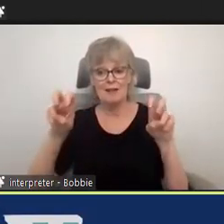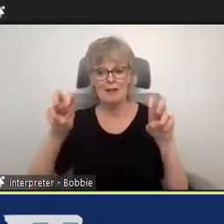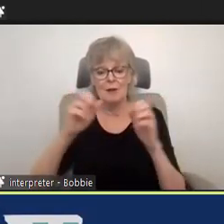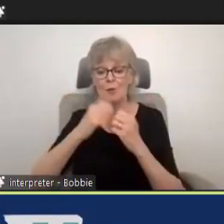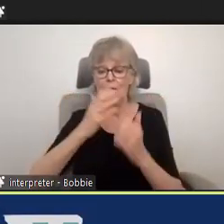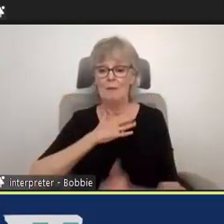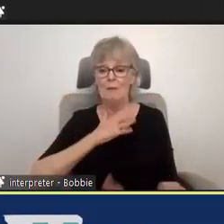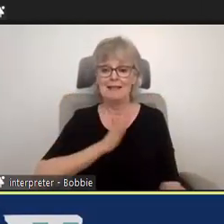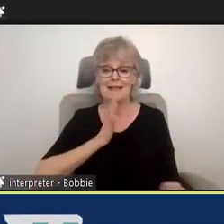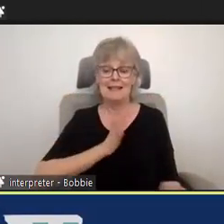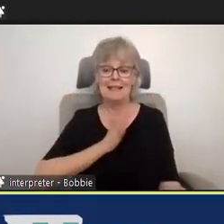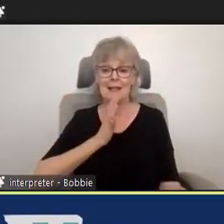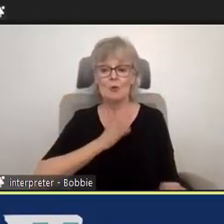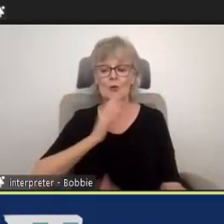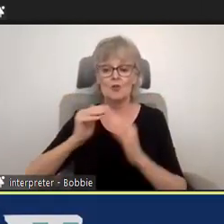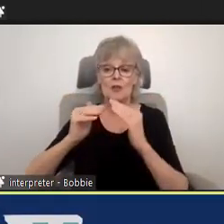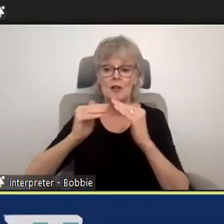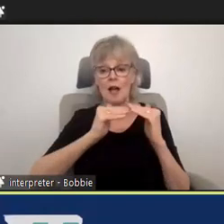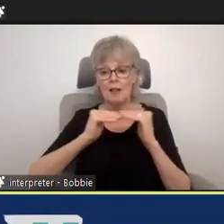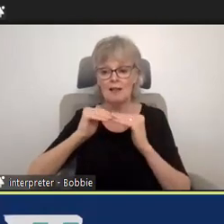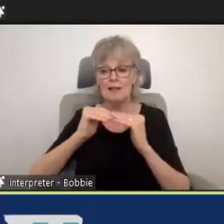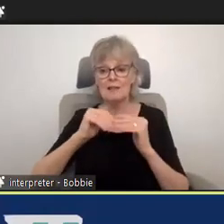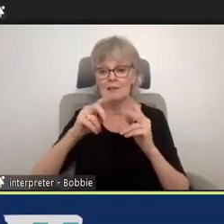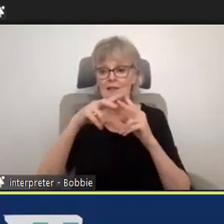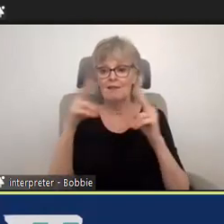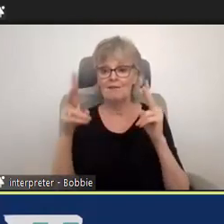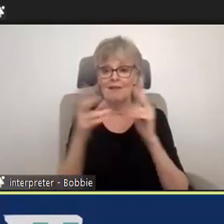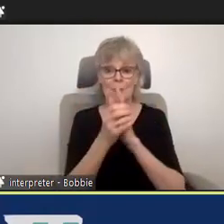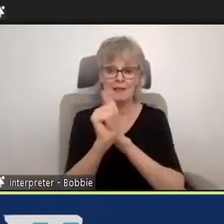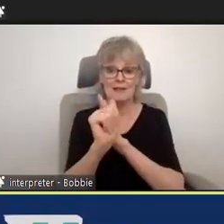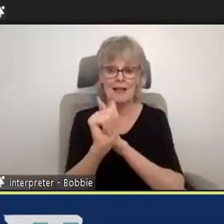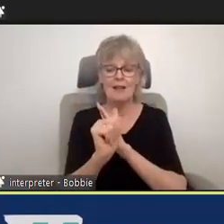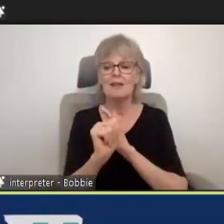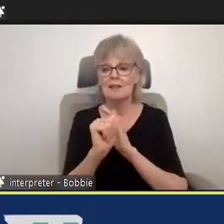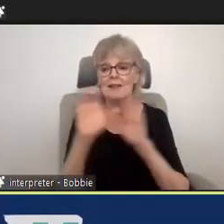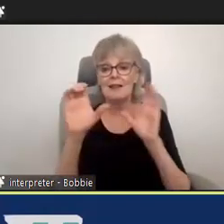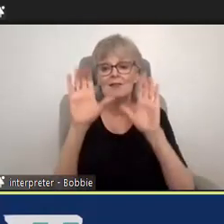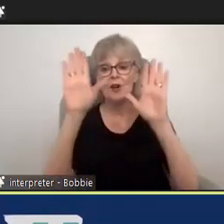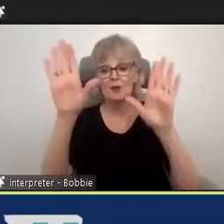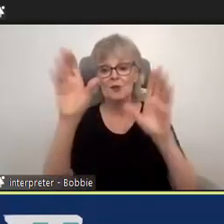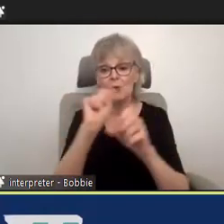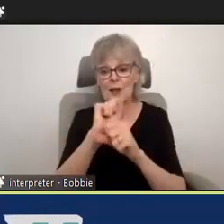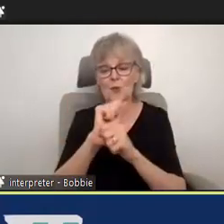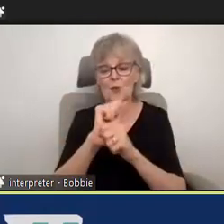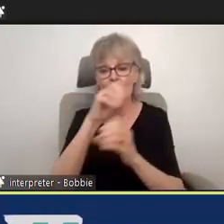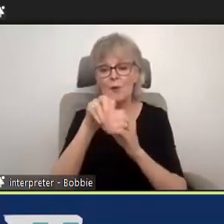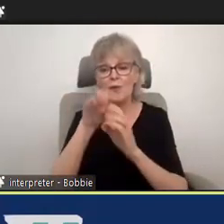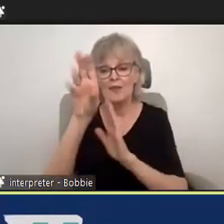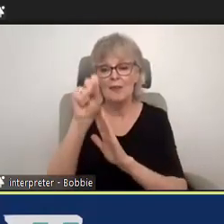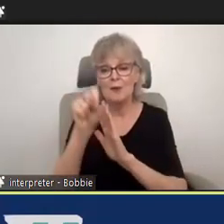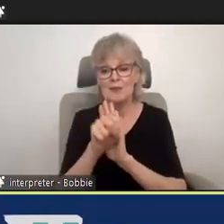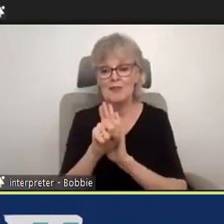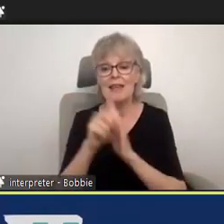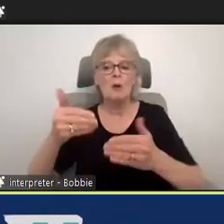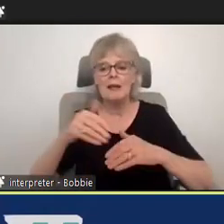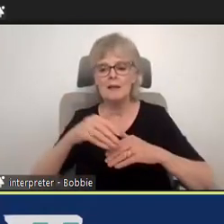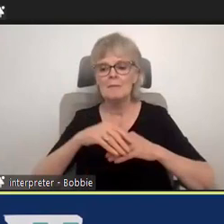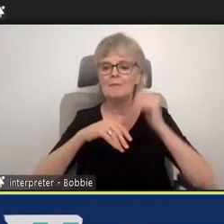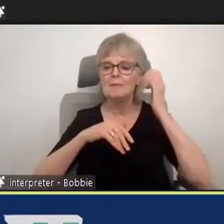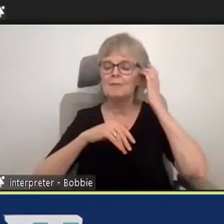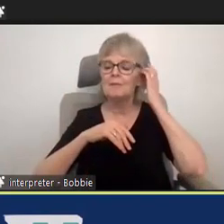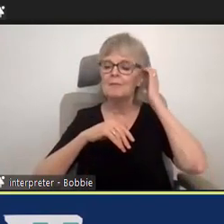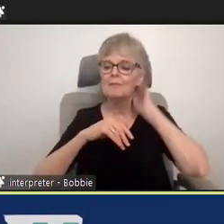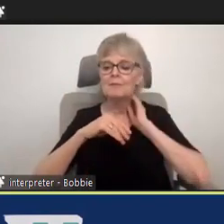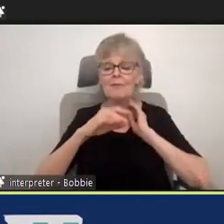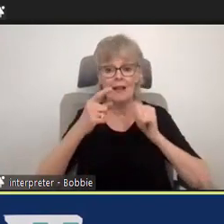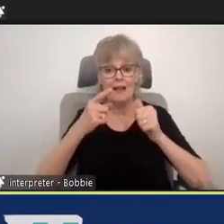distinguished colleagues who are very talented and have done a lot of good work in their states. Next slide, please. The